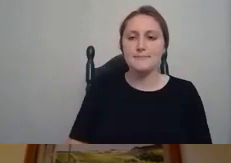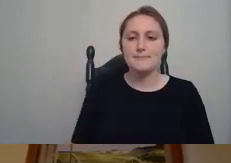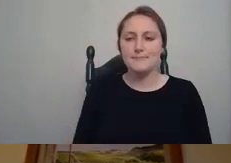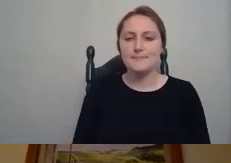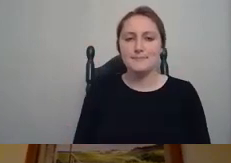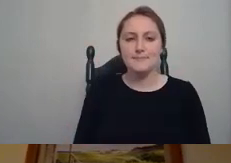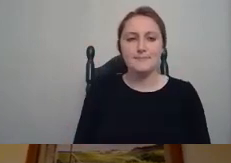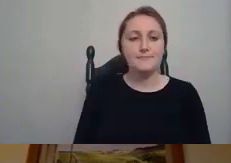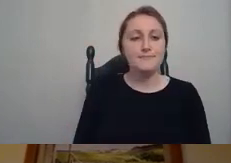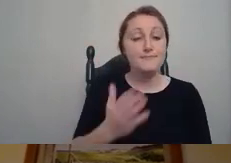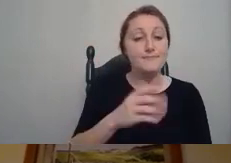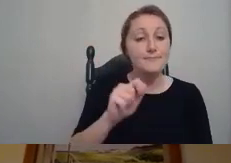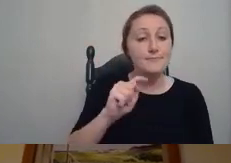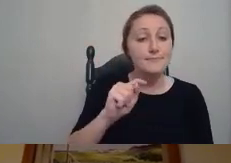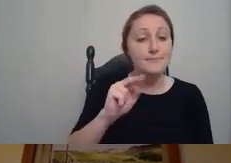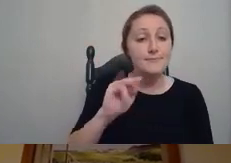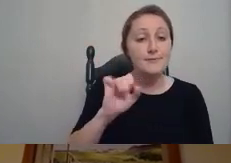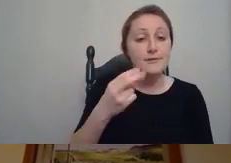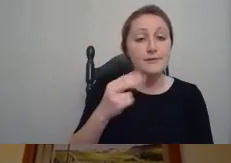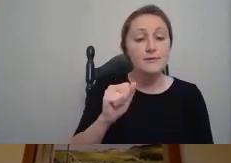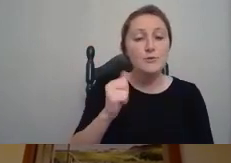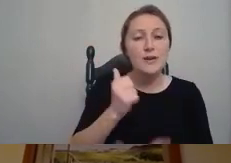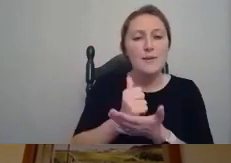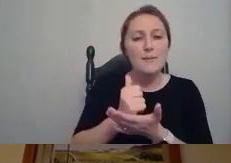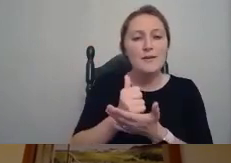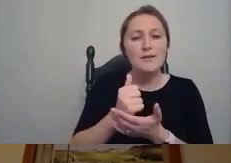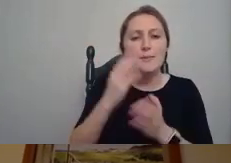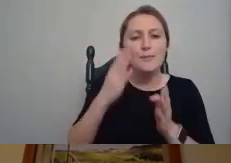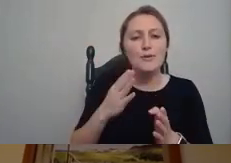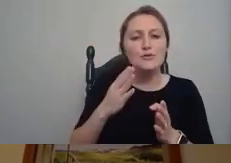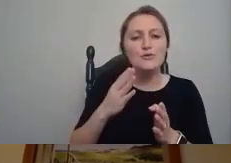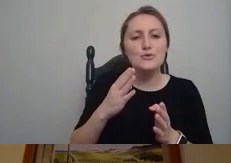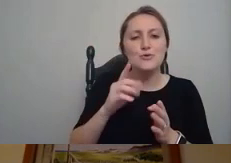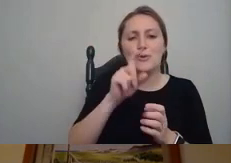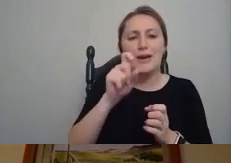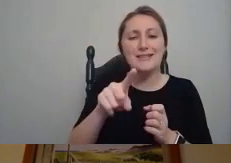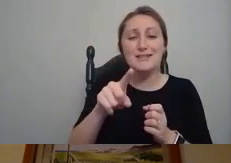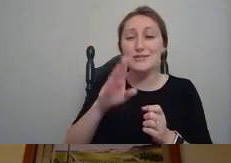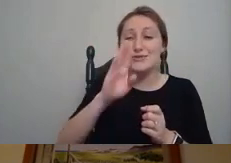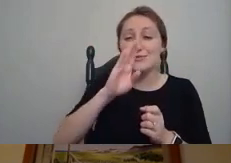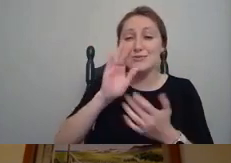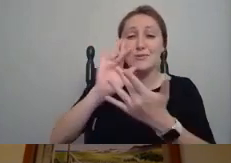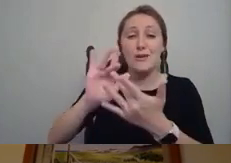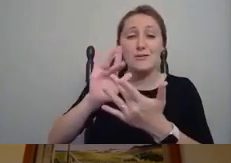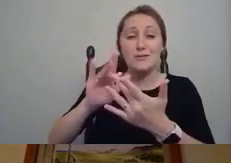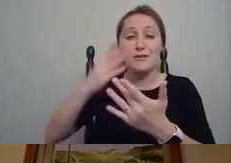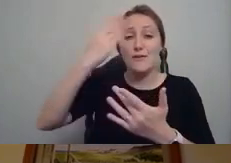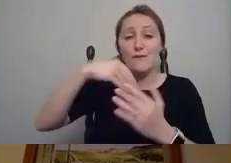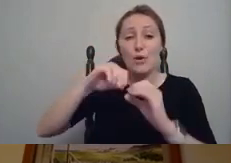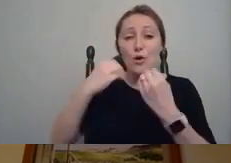I also think it would be helpful for whoever asked that question to reach out to maybe the front office directly so we can schedule something with you directly.